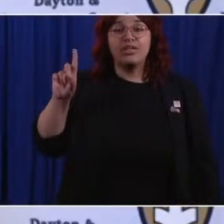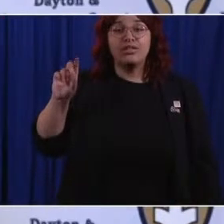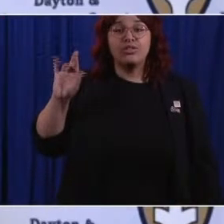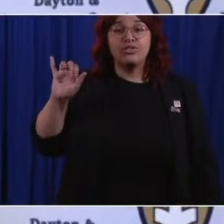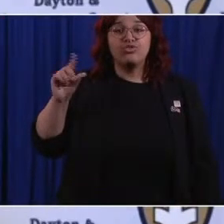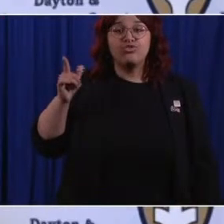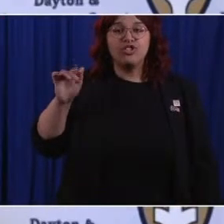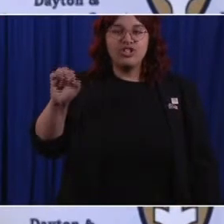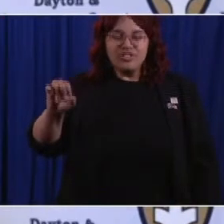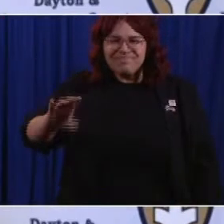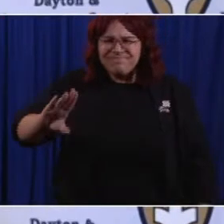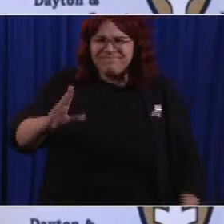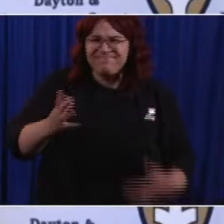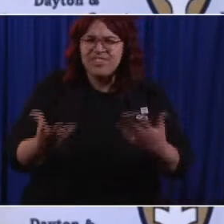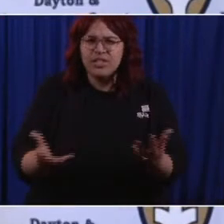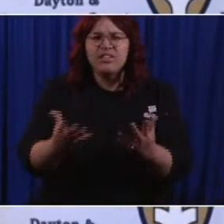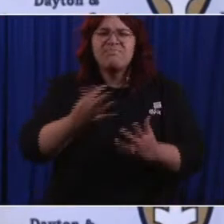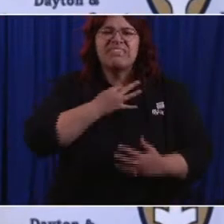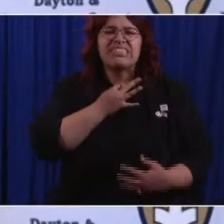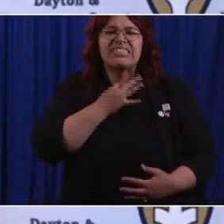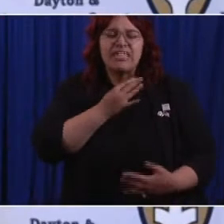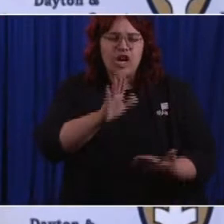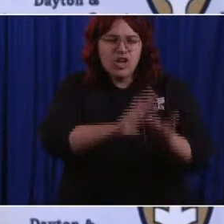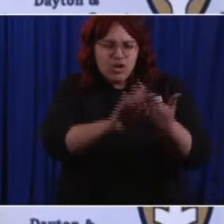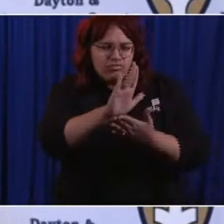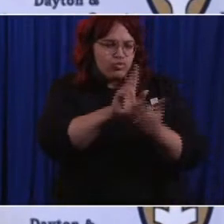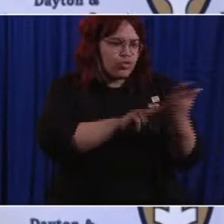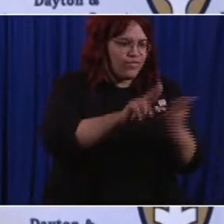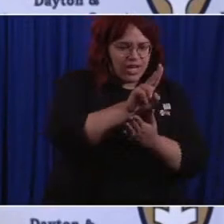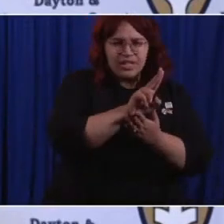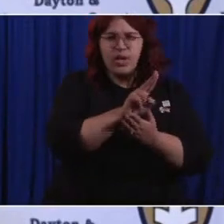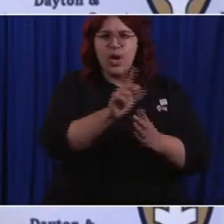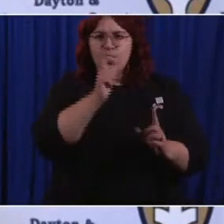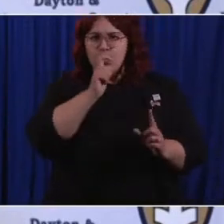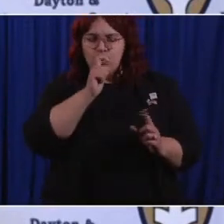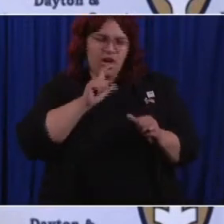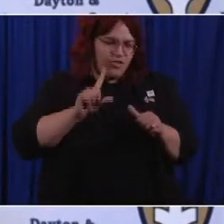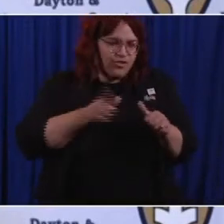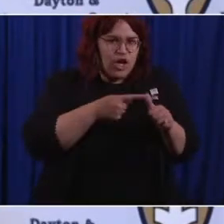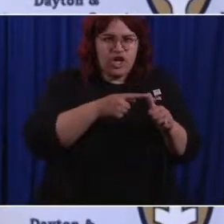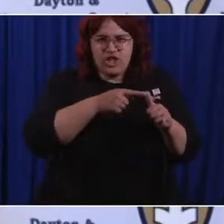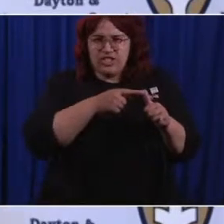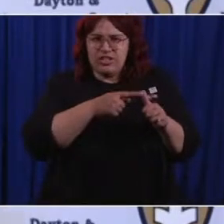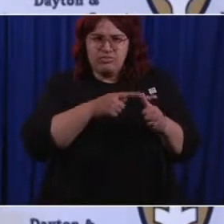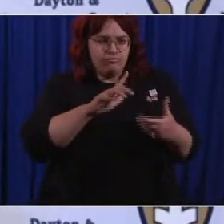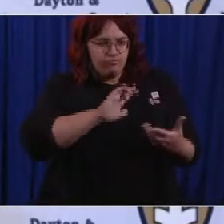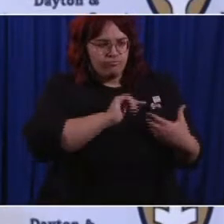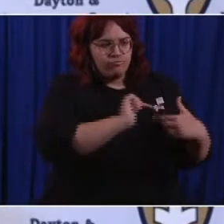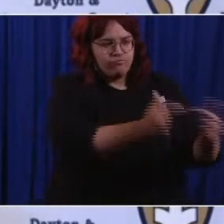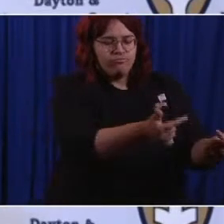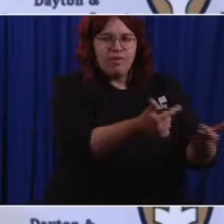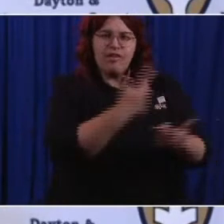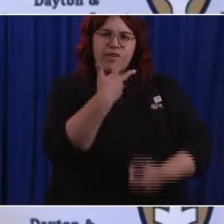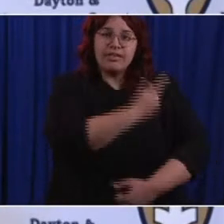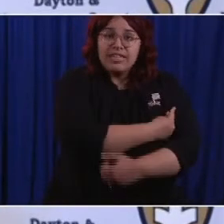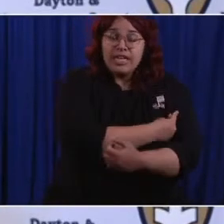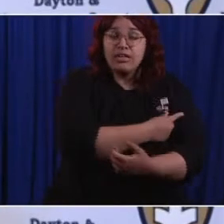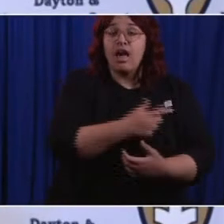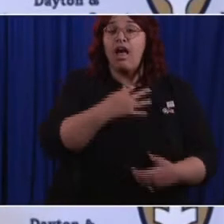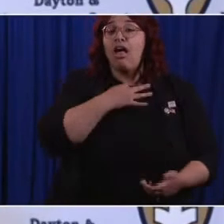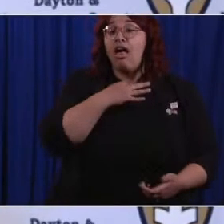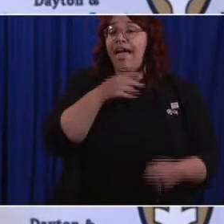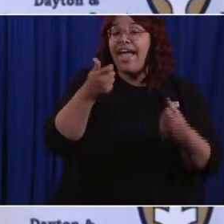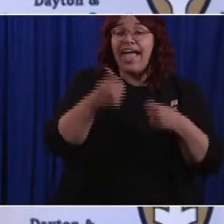which universities are going to be focused on, and are any of the universities saying, if you want to come back to campus next year, you're going to have to be